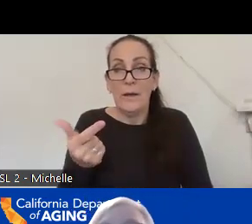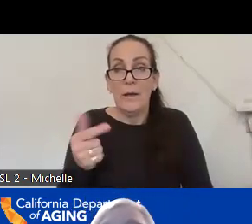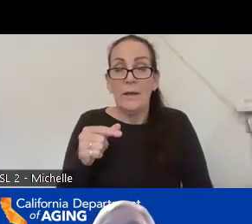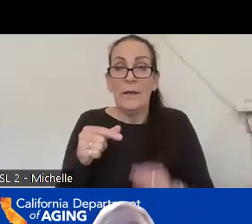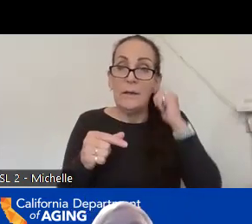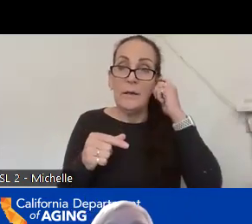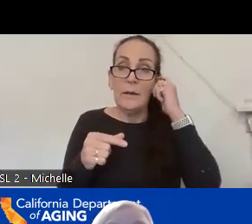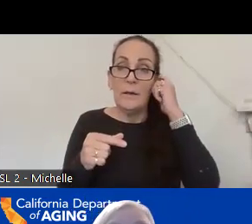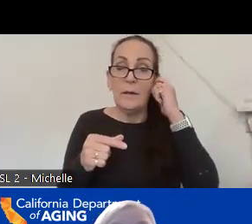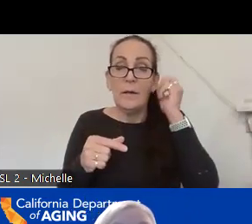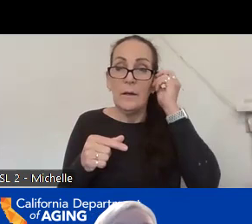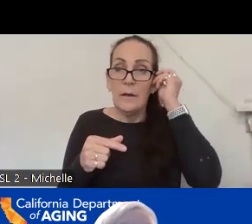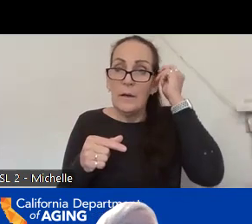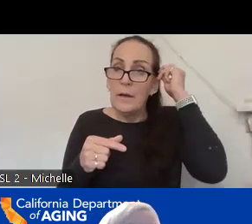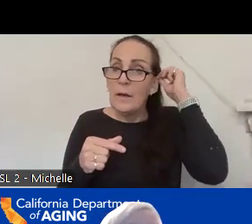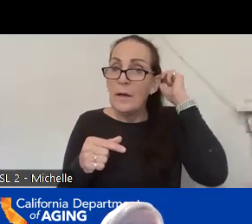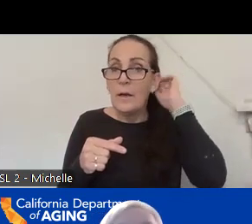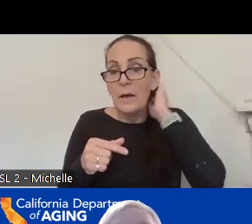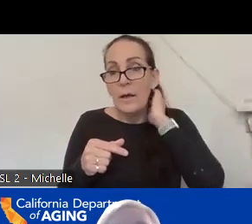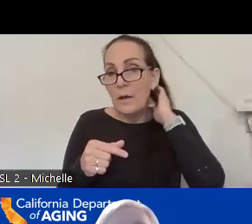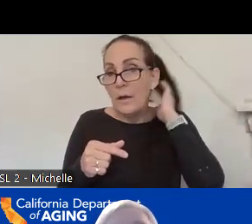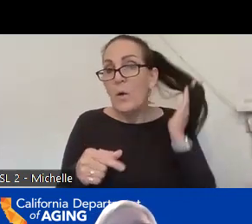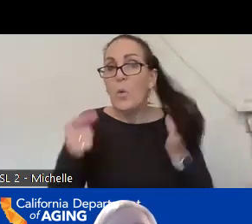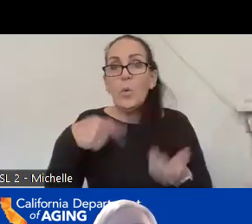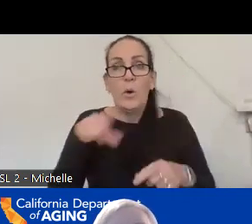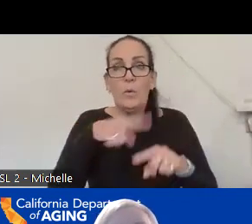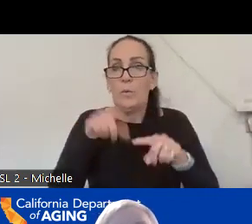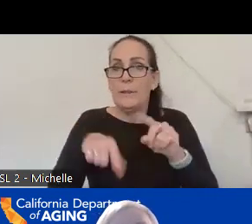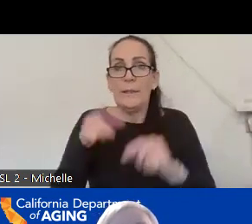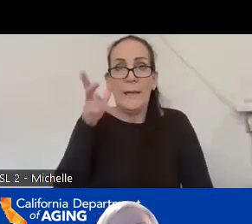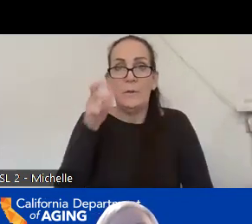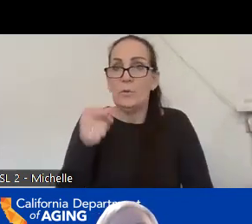We can't hear you, so maybe when someone can unmute the room.